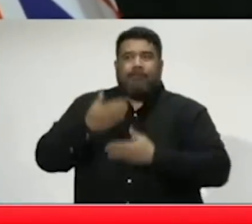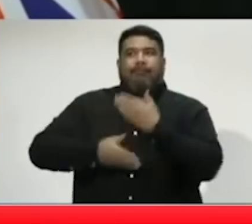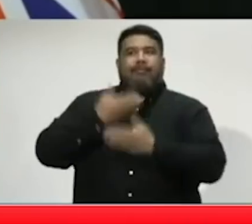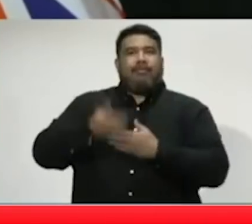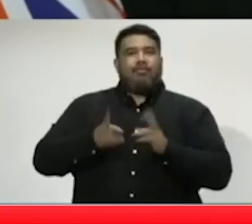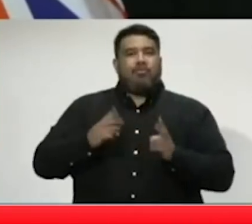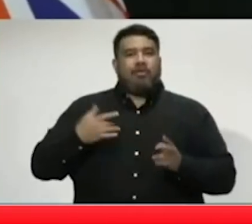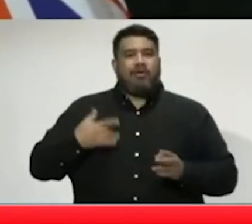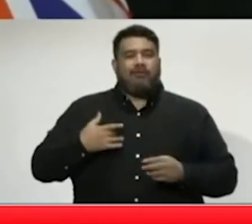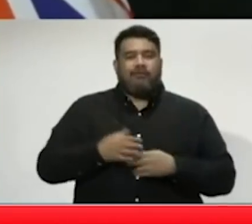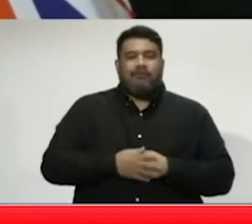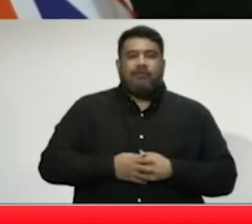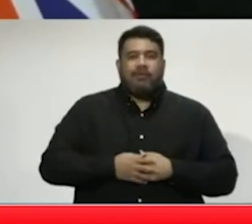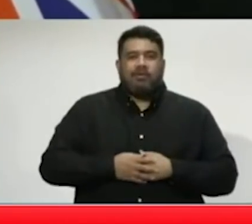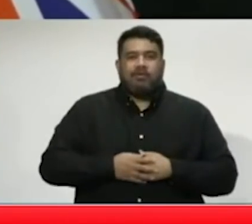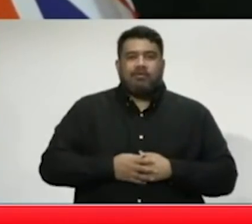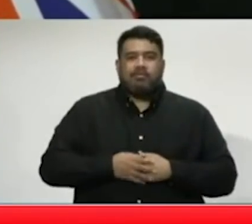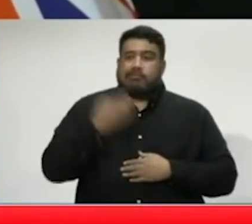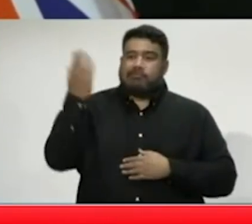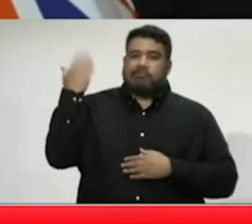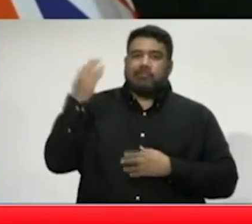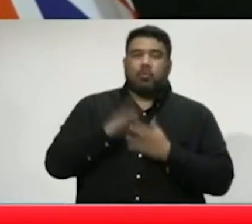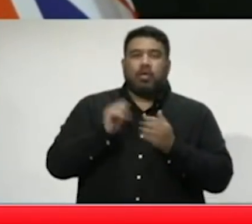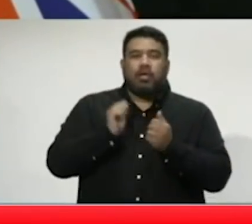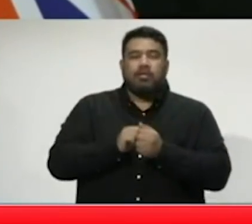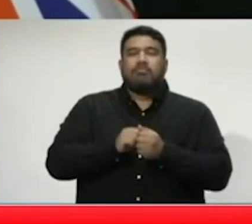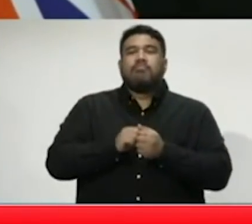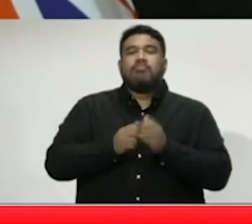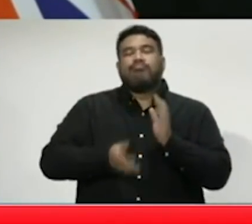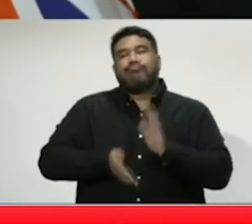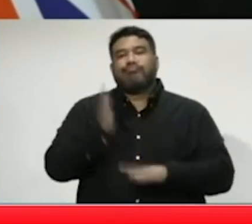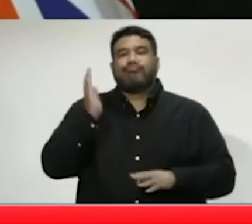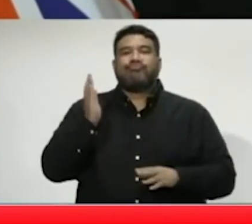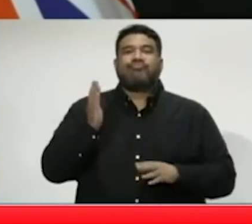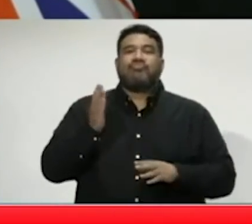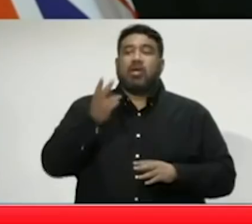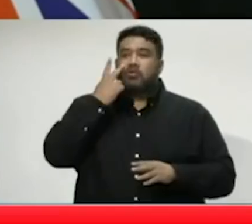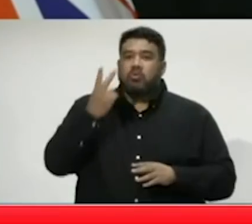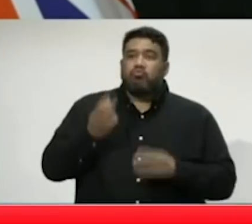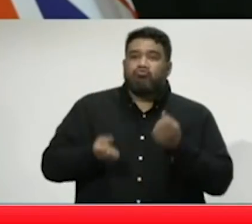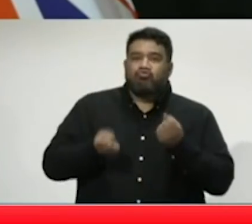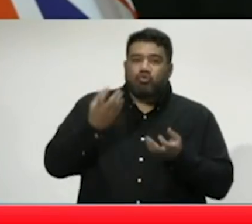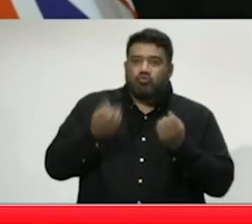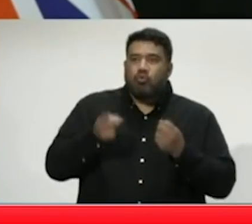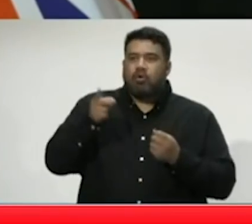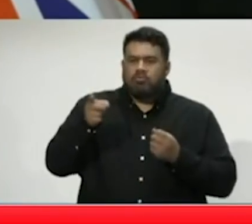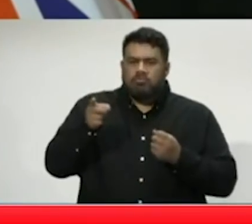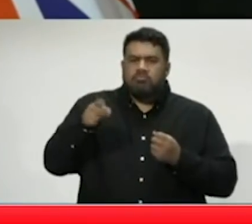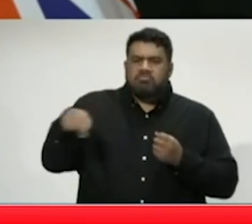yesterday and getting out and about on the weekend, it was great to see New Zealanders returning to our new, safer